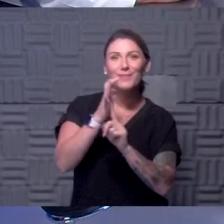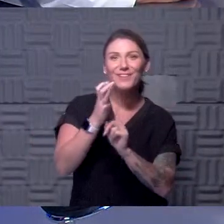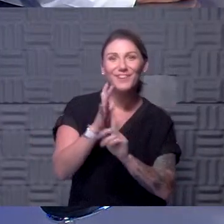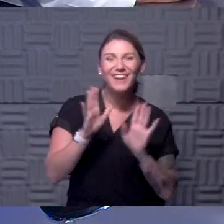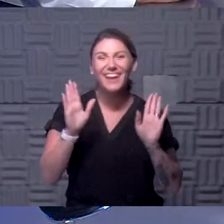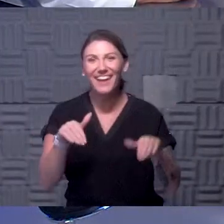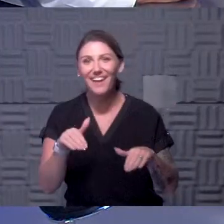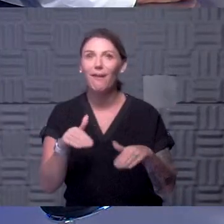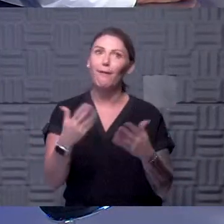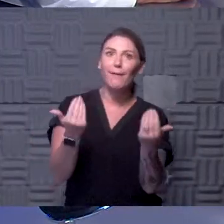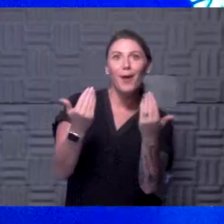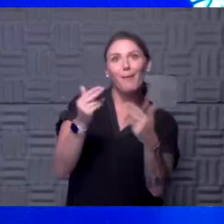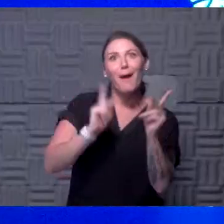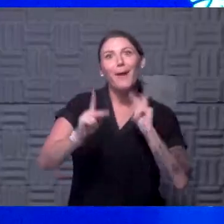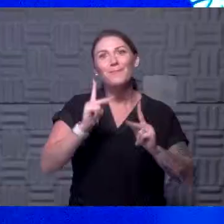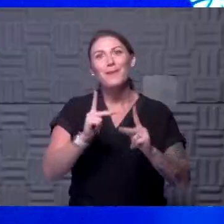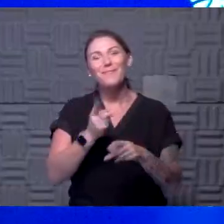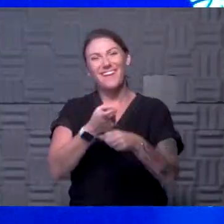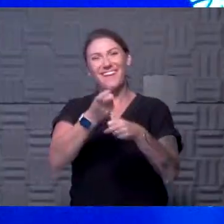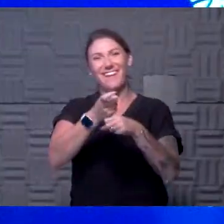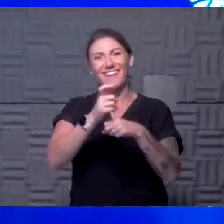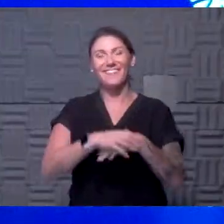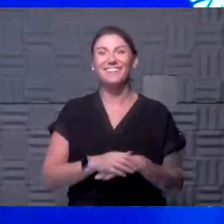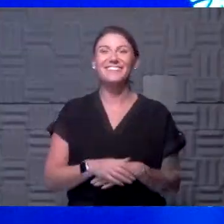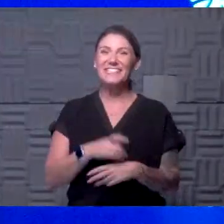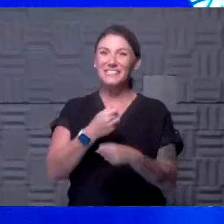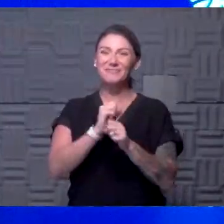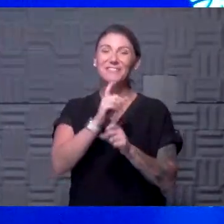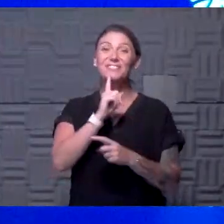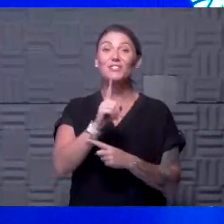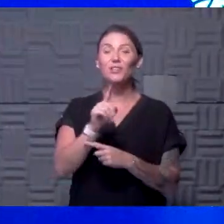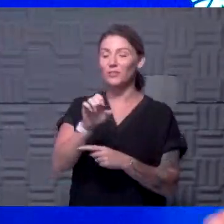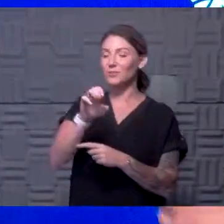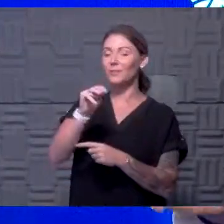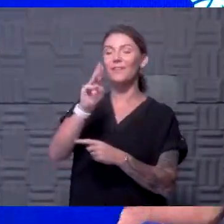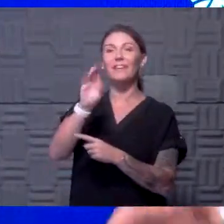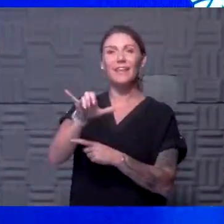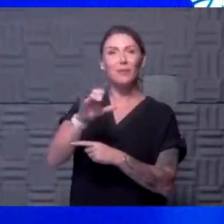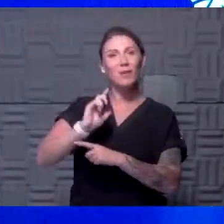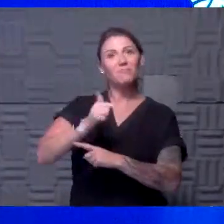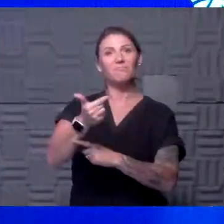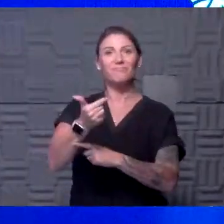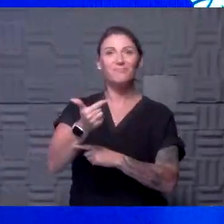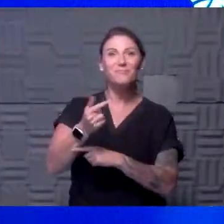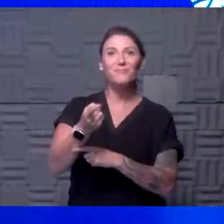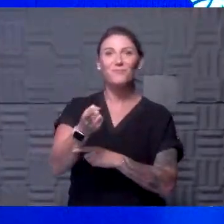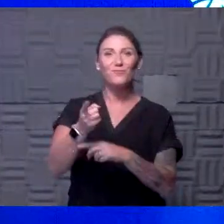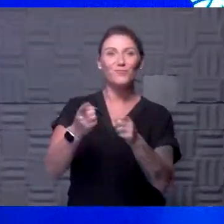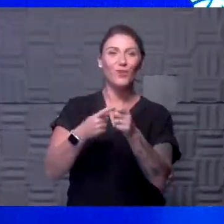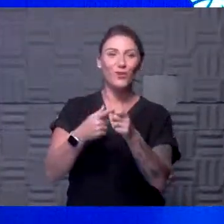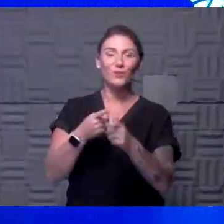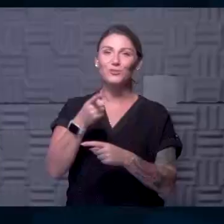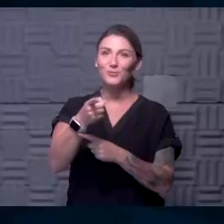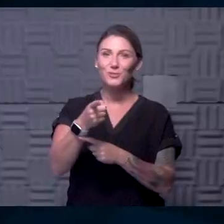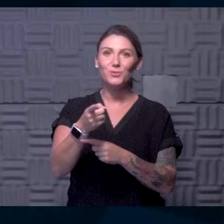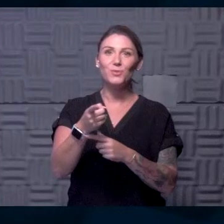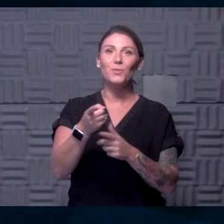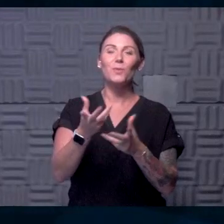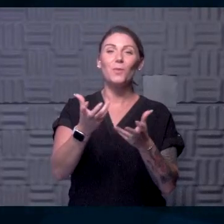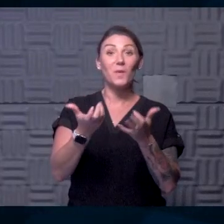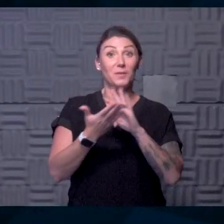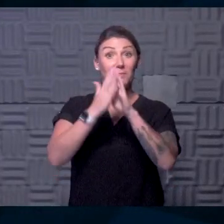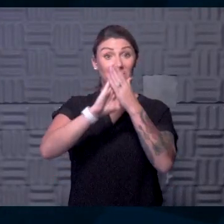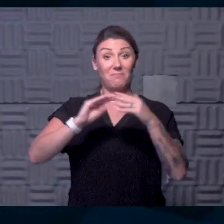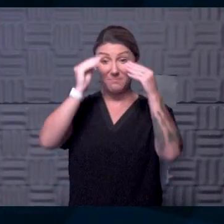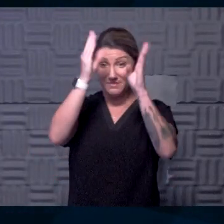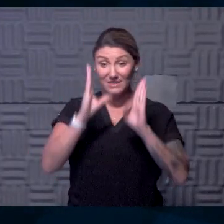intended. Work with me, people. I want to make sure. So, Emmy, let's turn to you for just a minute. You are headed to be a teacher at